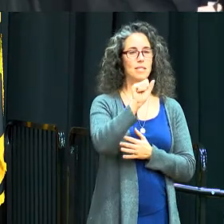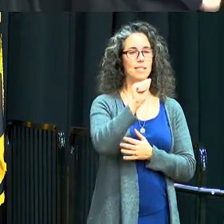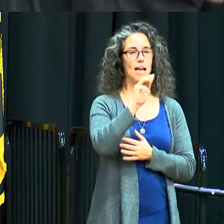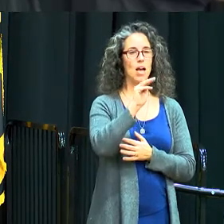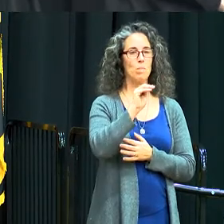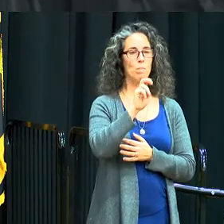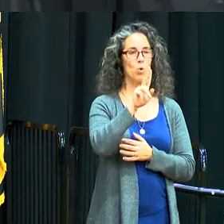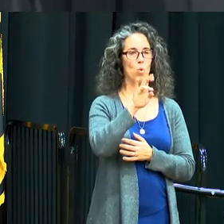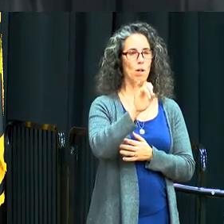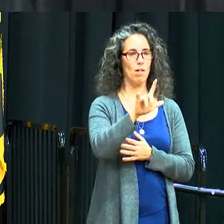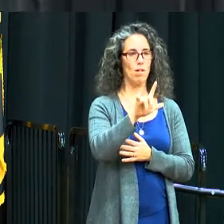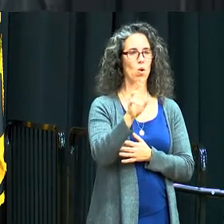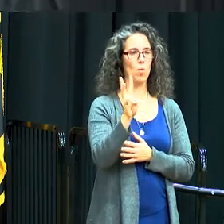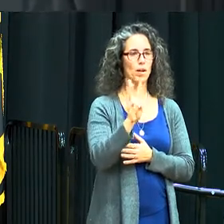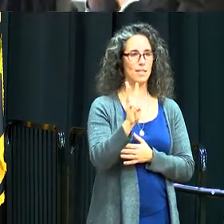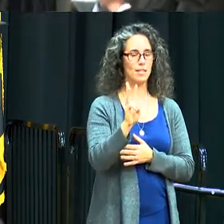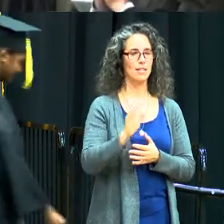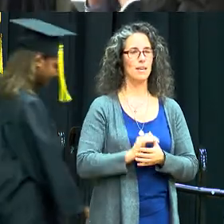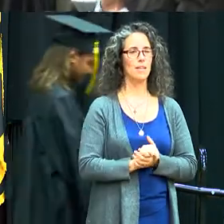Weems.